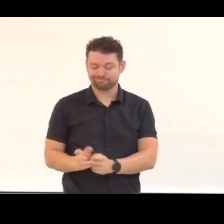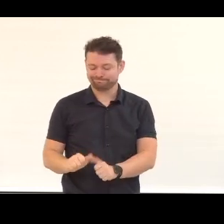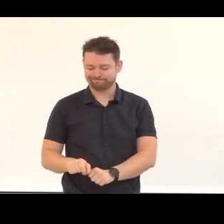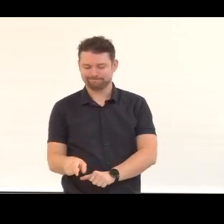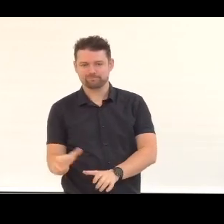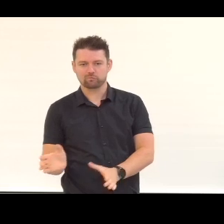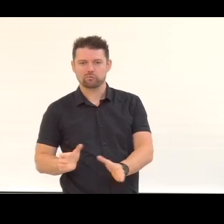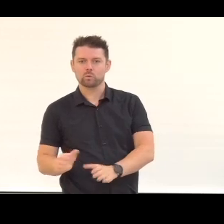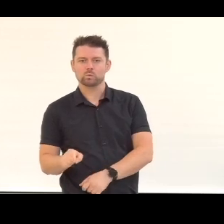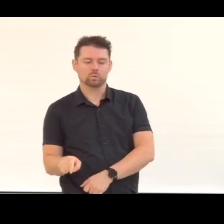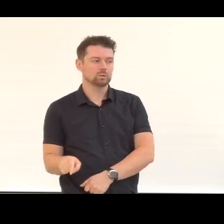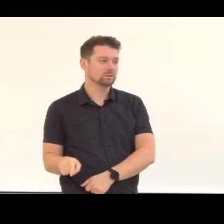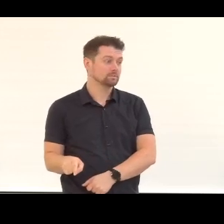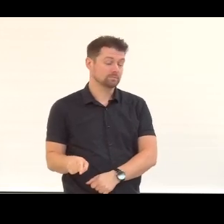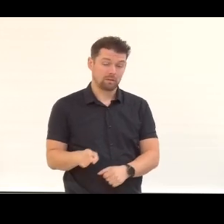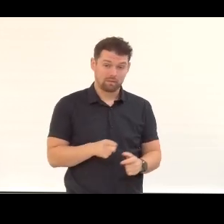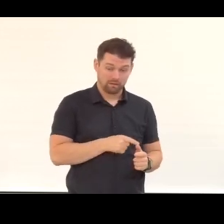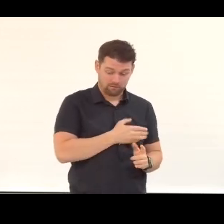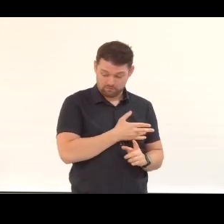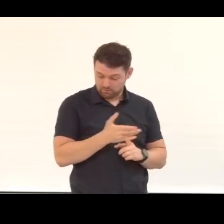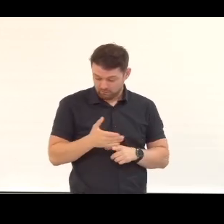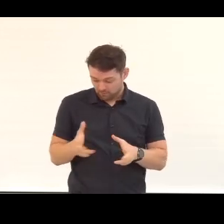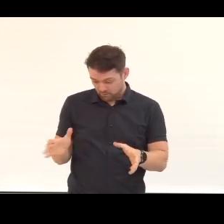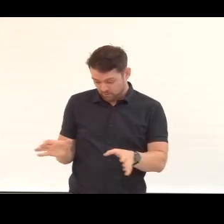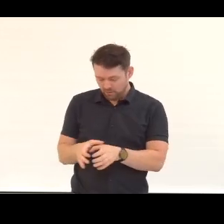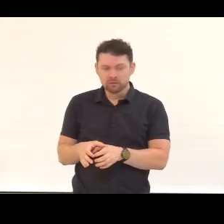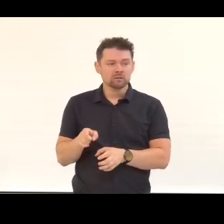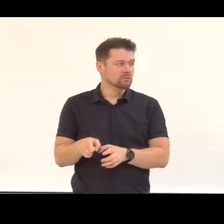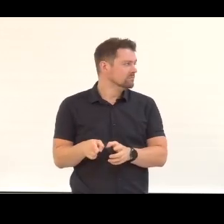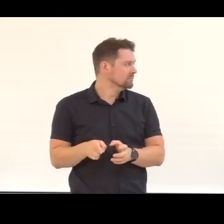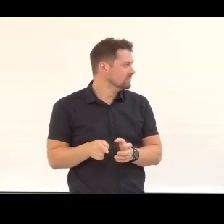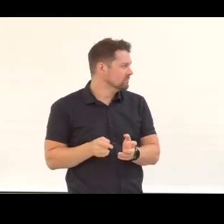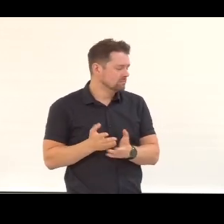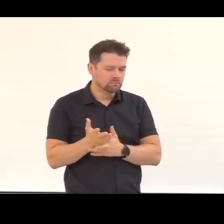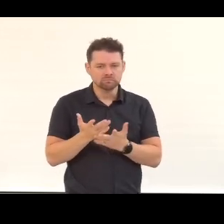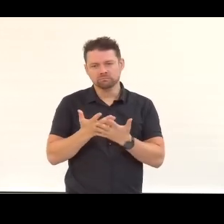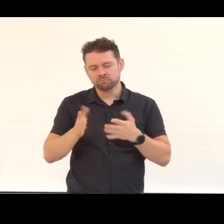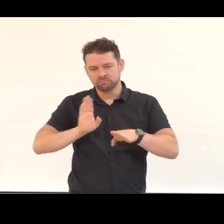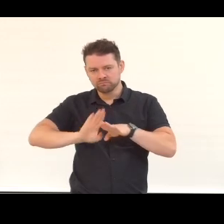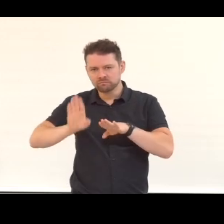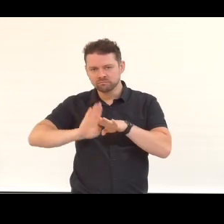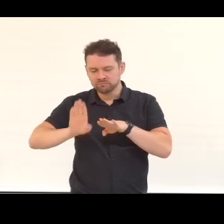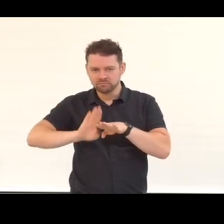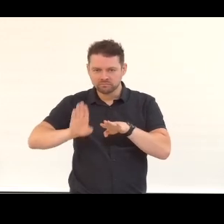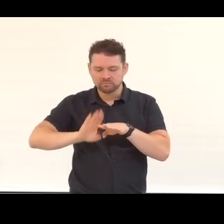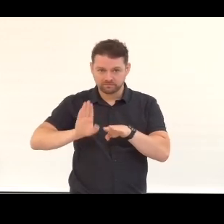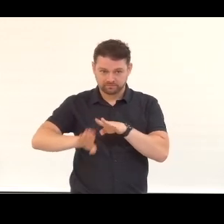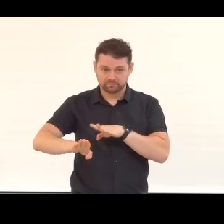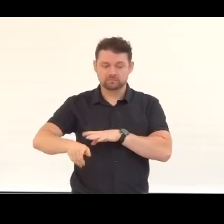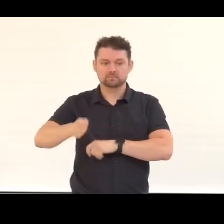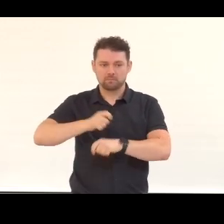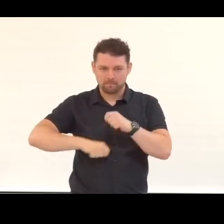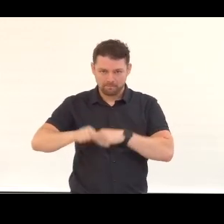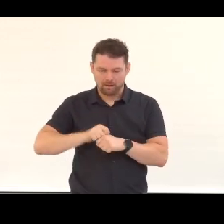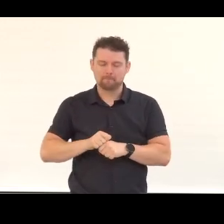then, after this, the new crew was selected, they go through quite a lot of training before they actually become